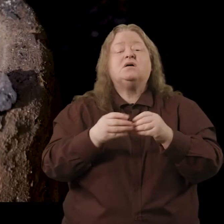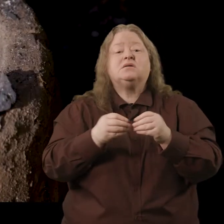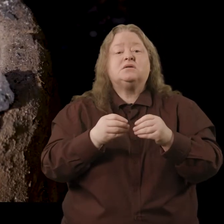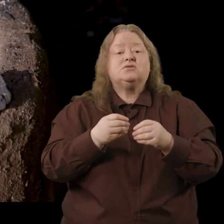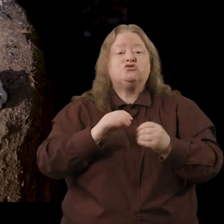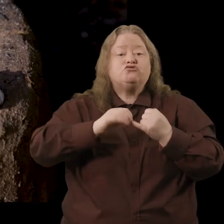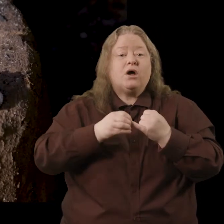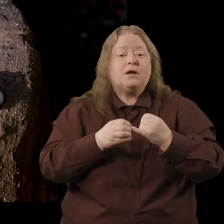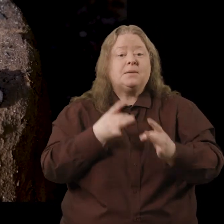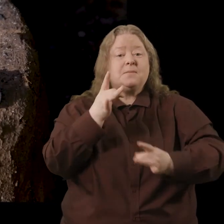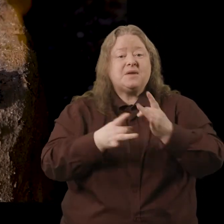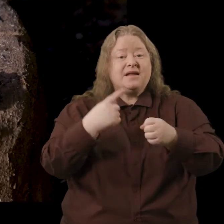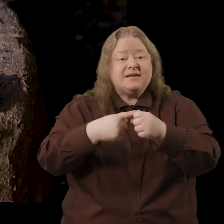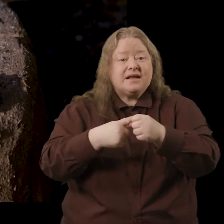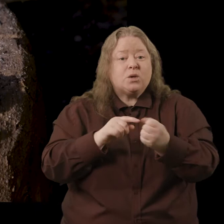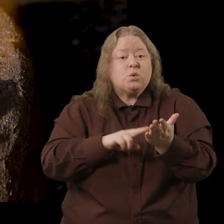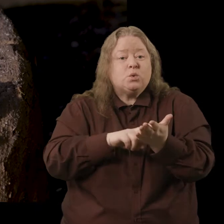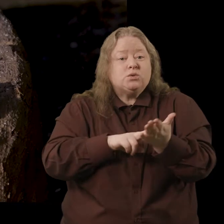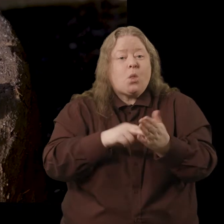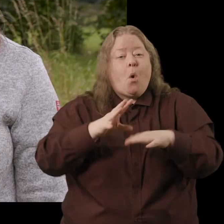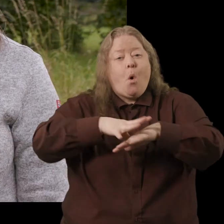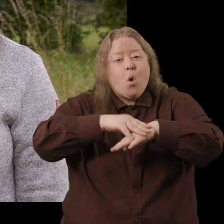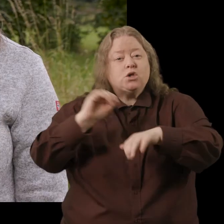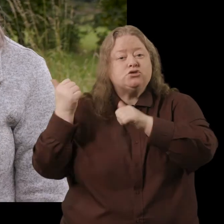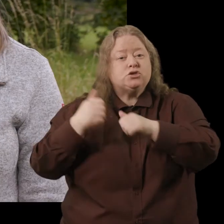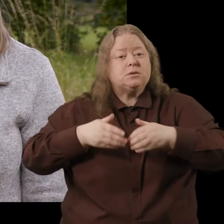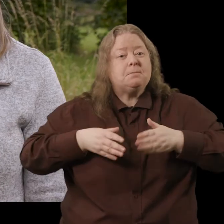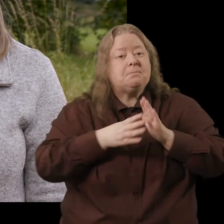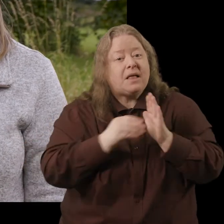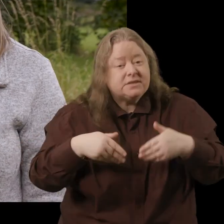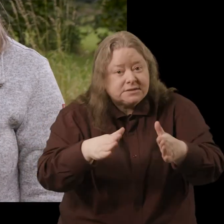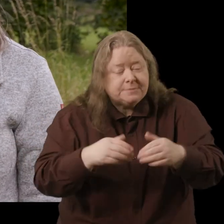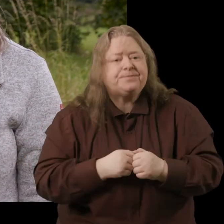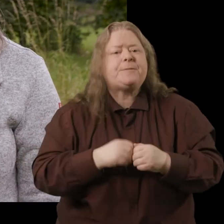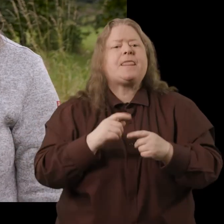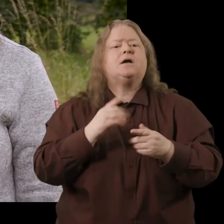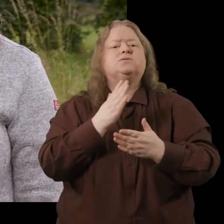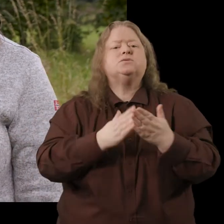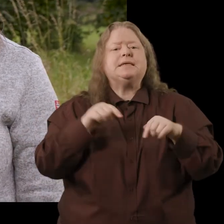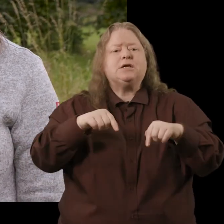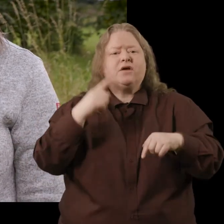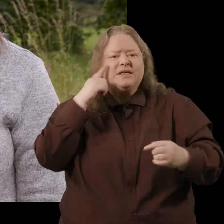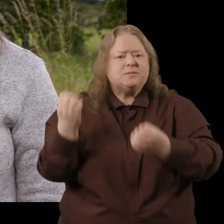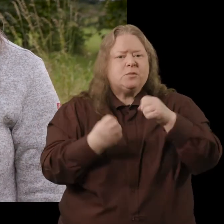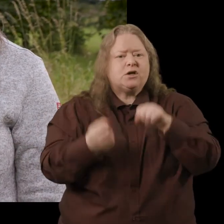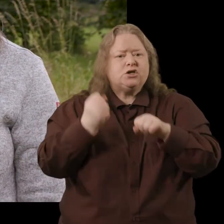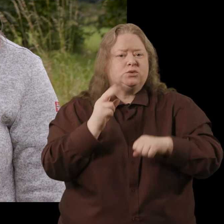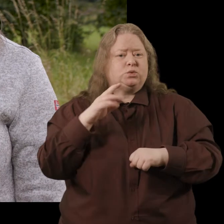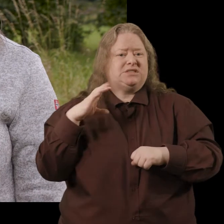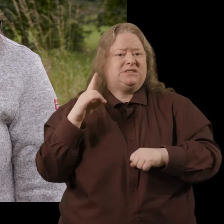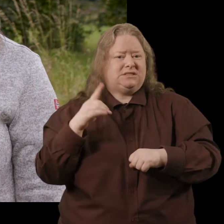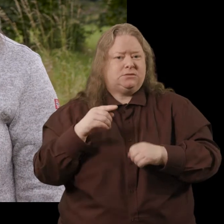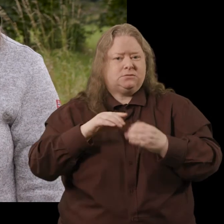and recreate it using the old traditional methods. And here the experimental archaeologists at UCD have been